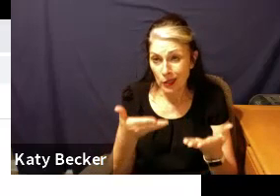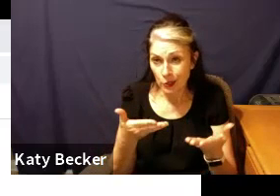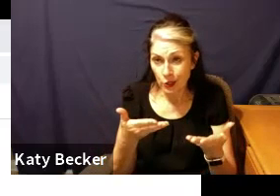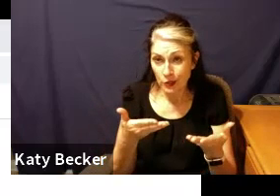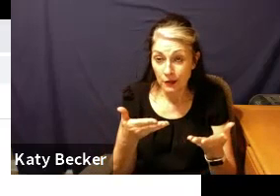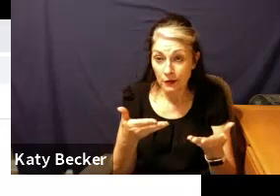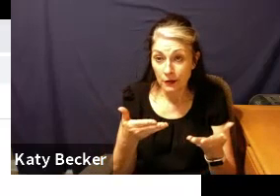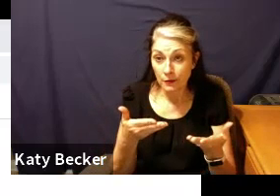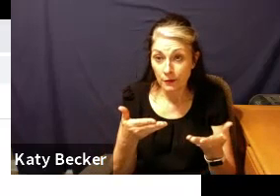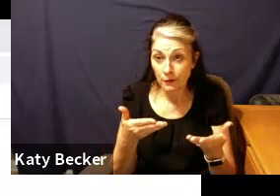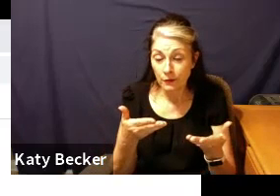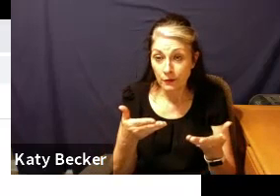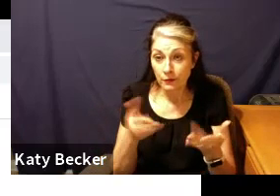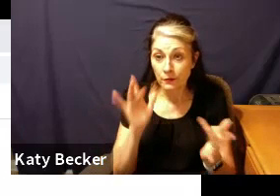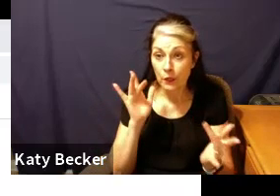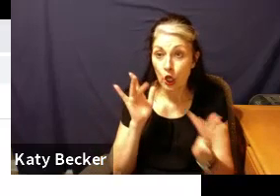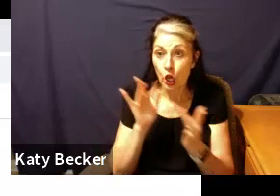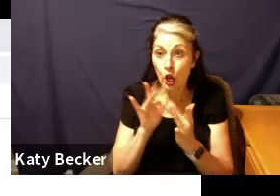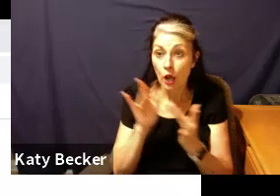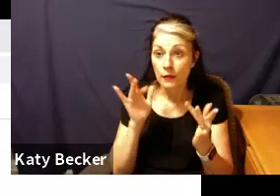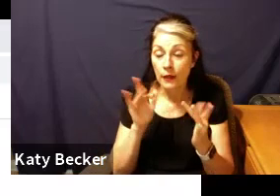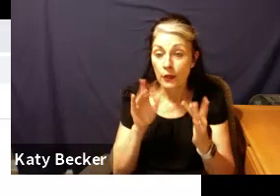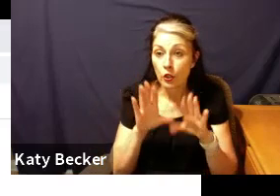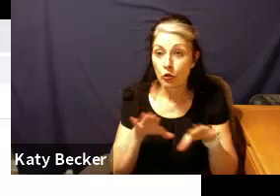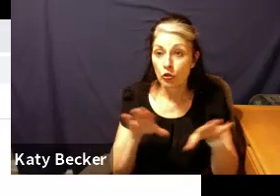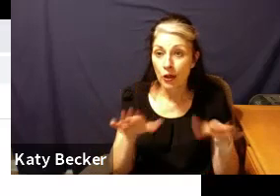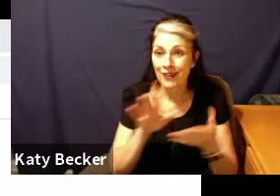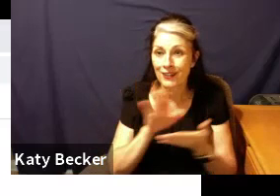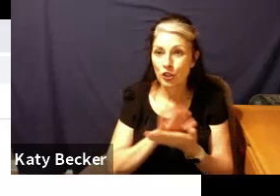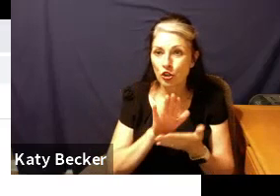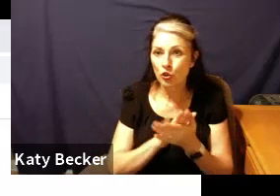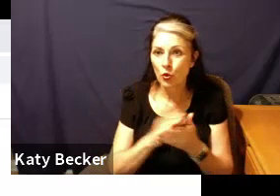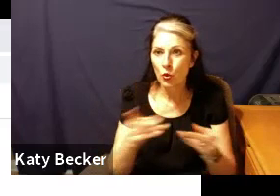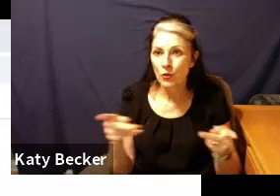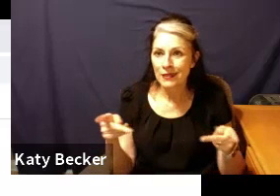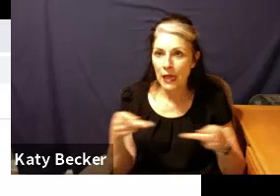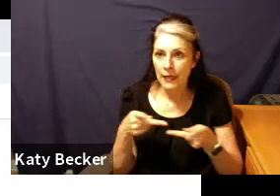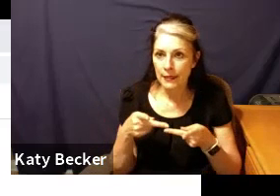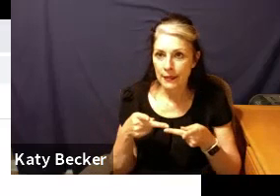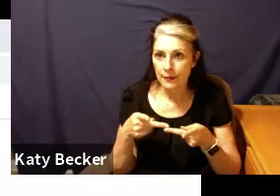to contact your child's school site